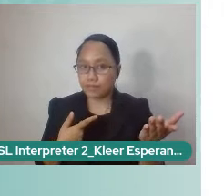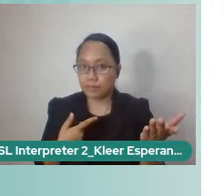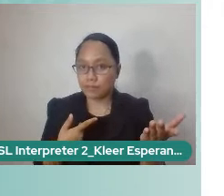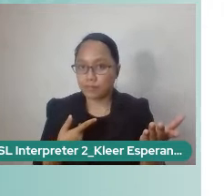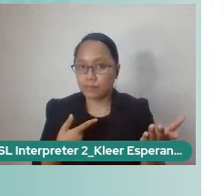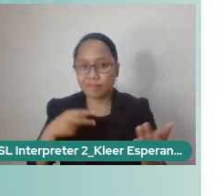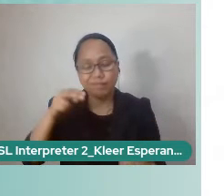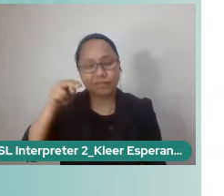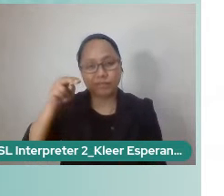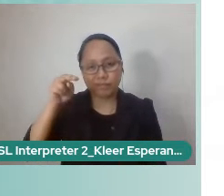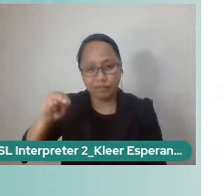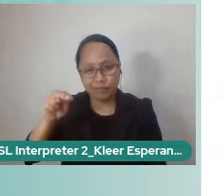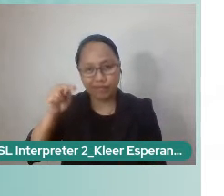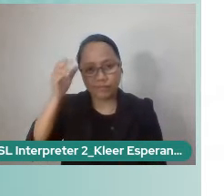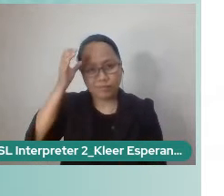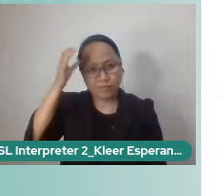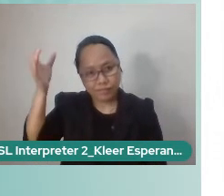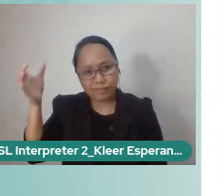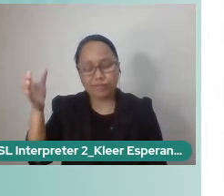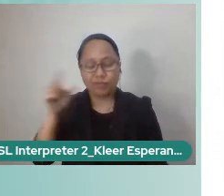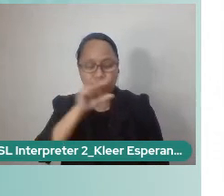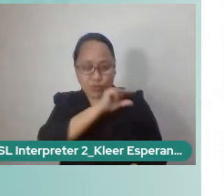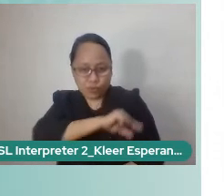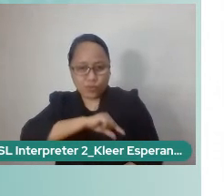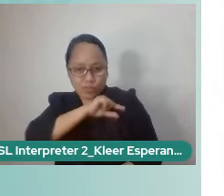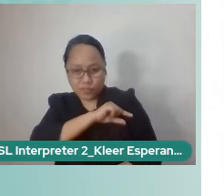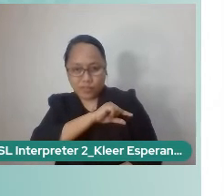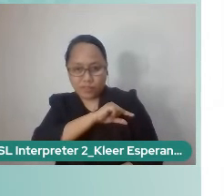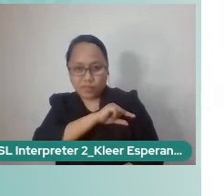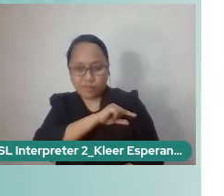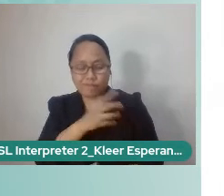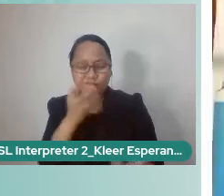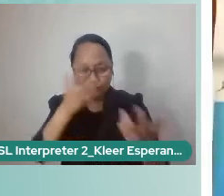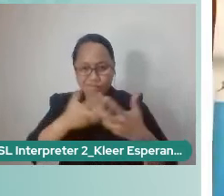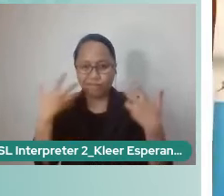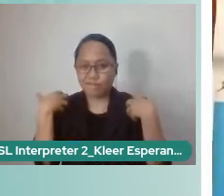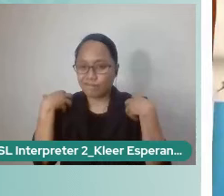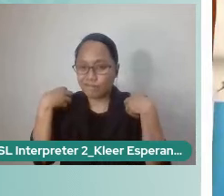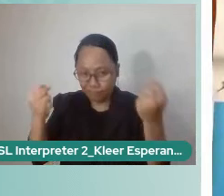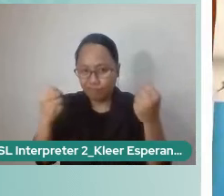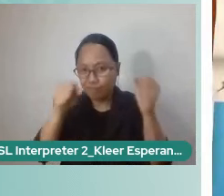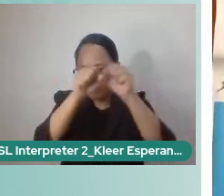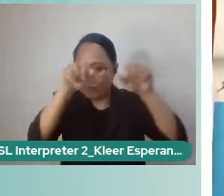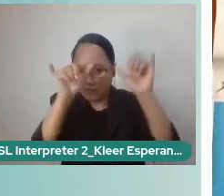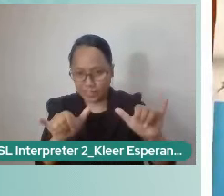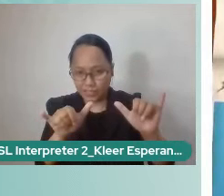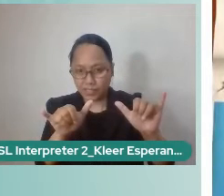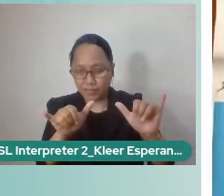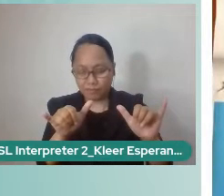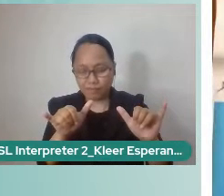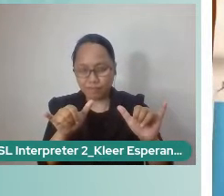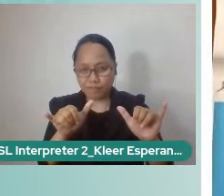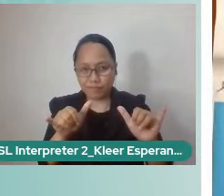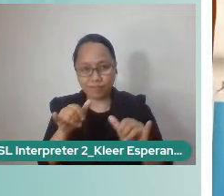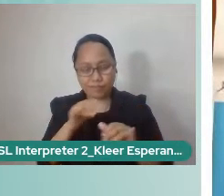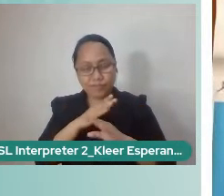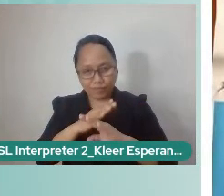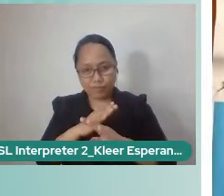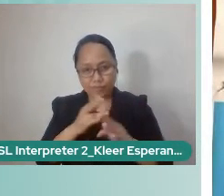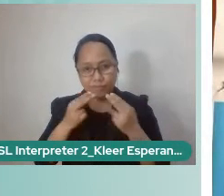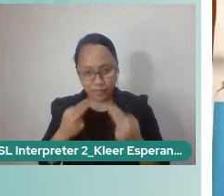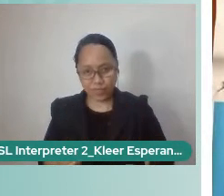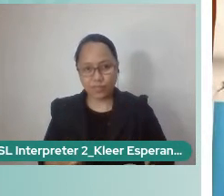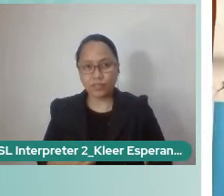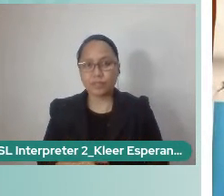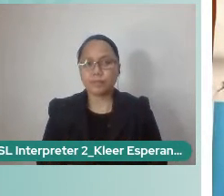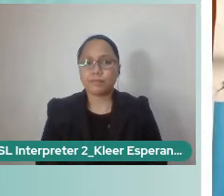to quality and the integrated service delivery, and the straighten M&E system. So Jipaigo has been investing